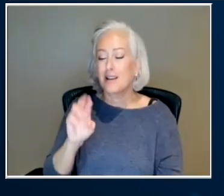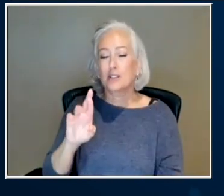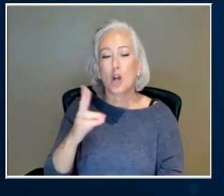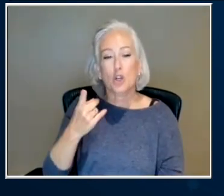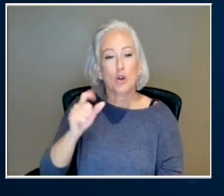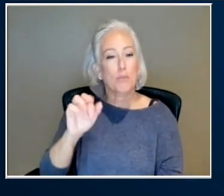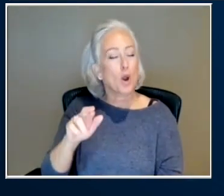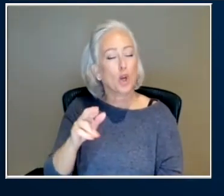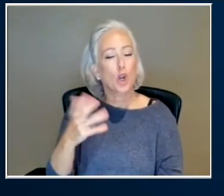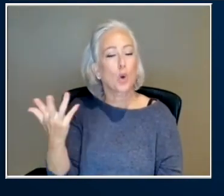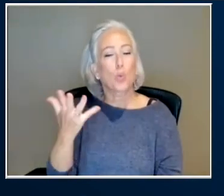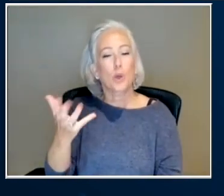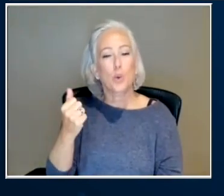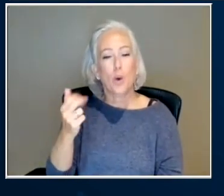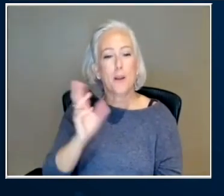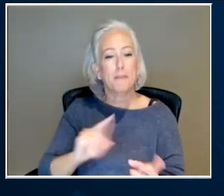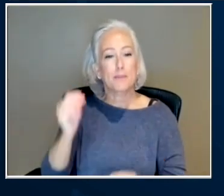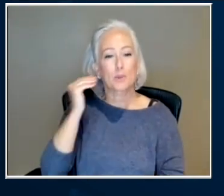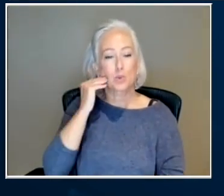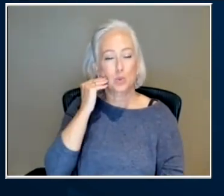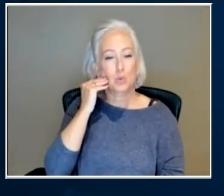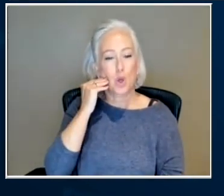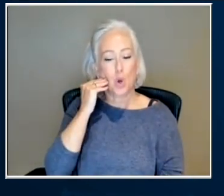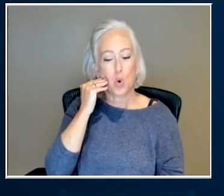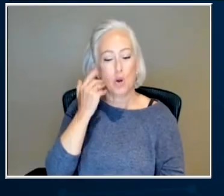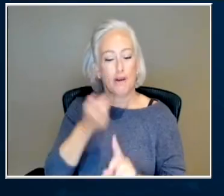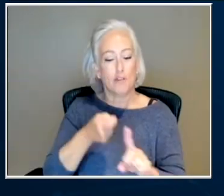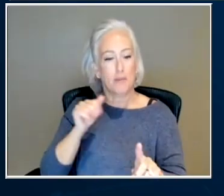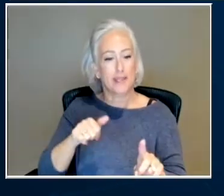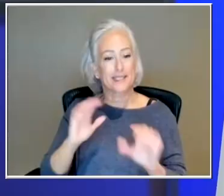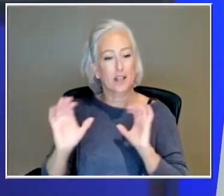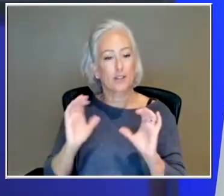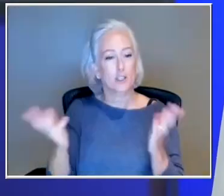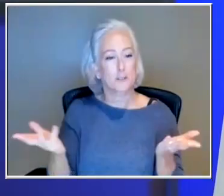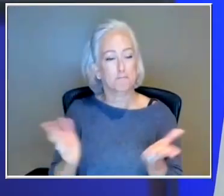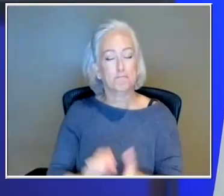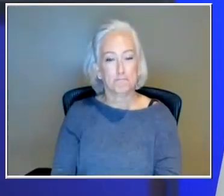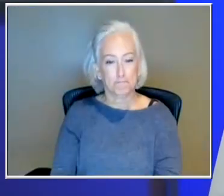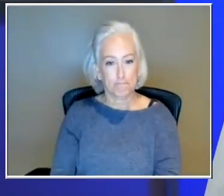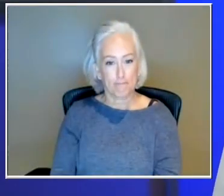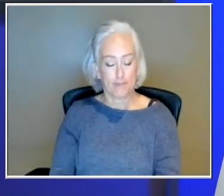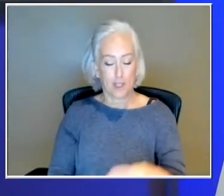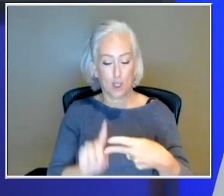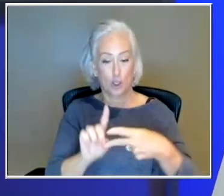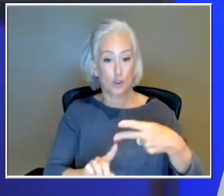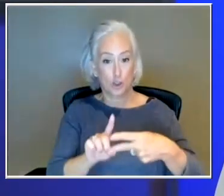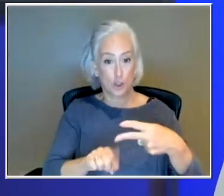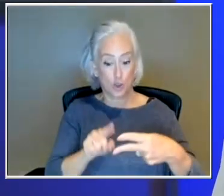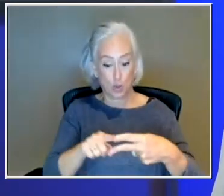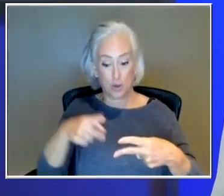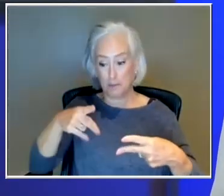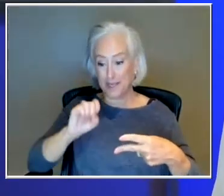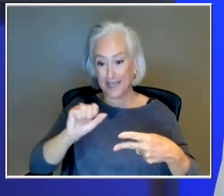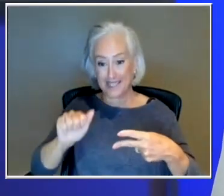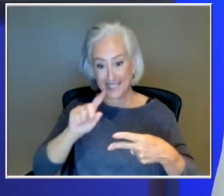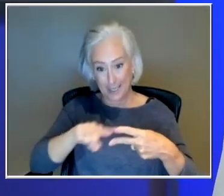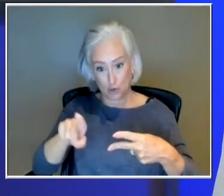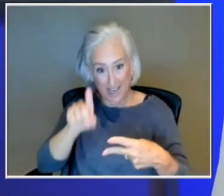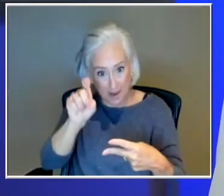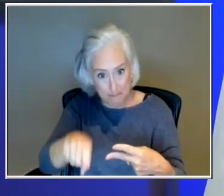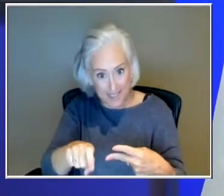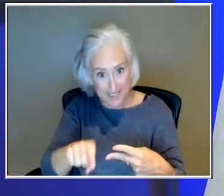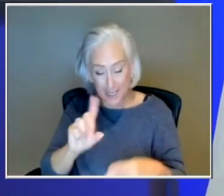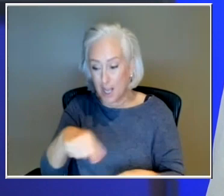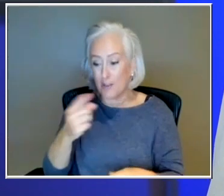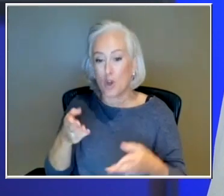want anyone who's watching, listening, to take away from this conversation? I think the two big takeaways, one is get your PSA checked. The only way to know if you have a problem is to look for